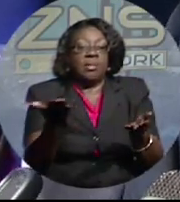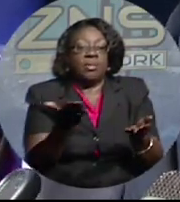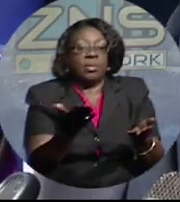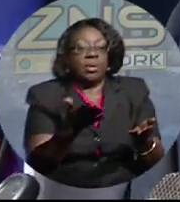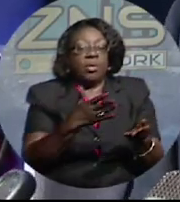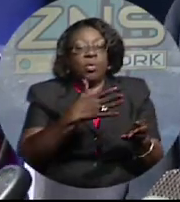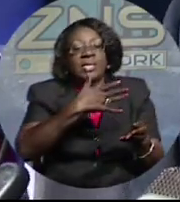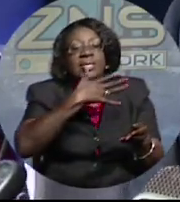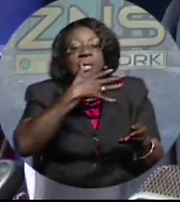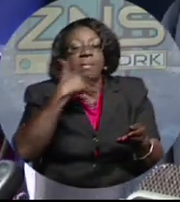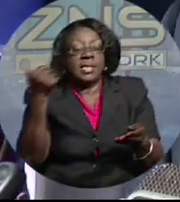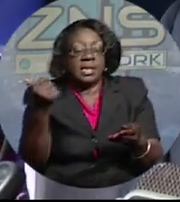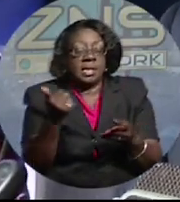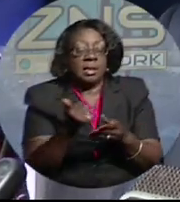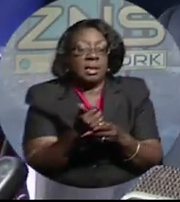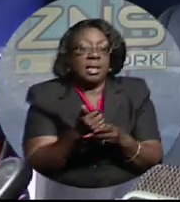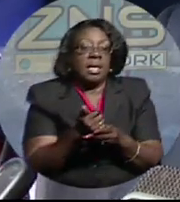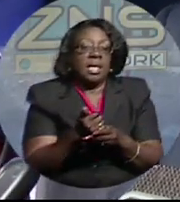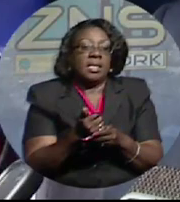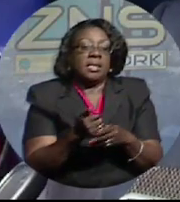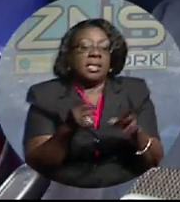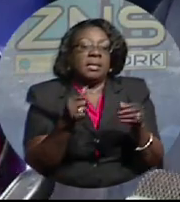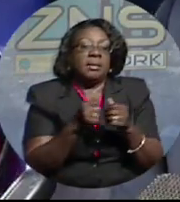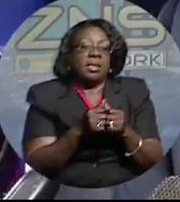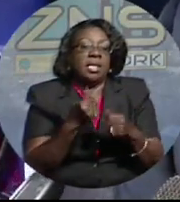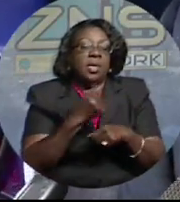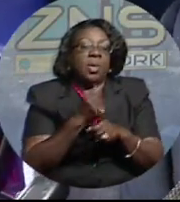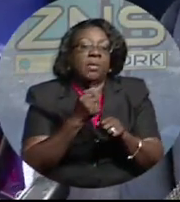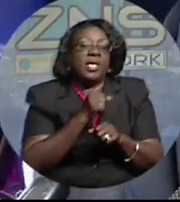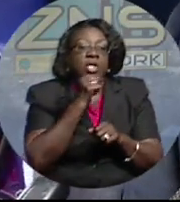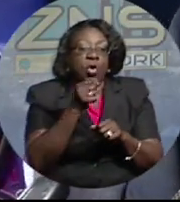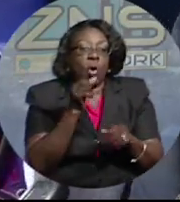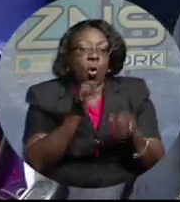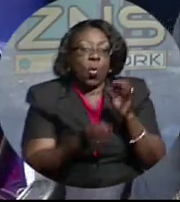missing, and the investigators, I left them at the office dealing with that and contacting persons this morning.